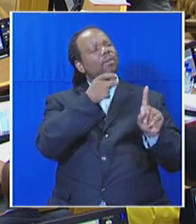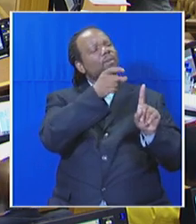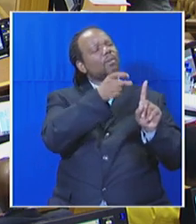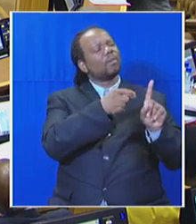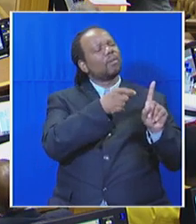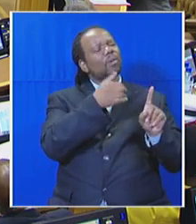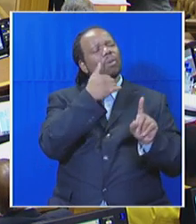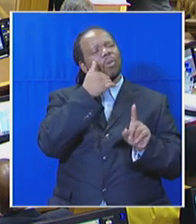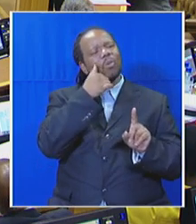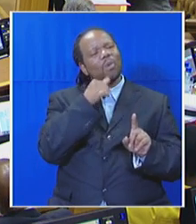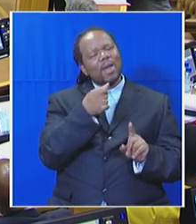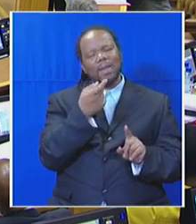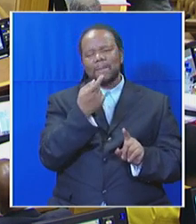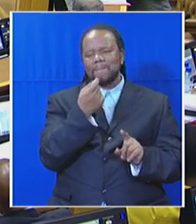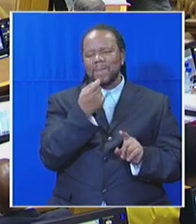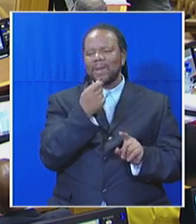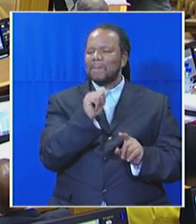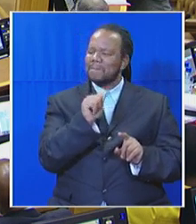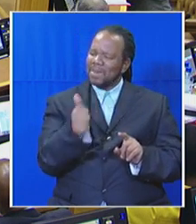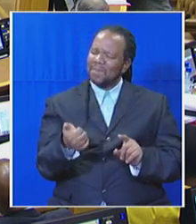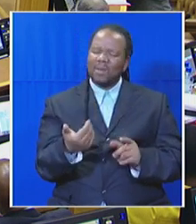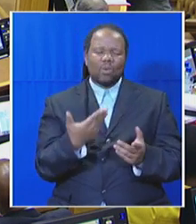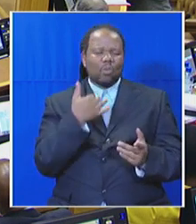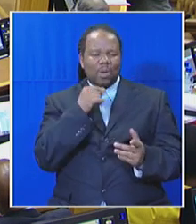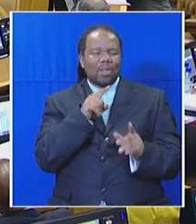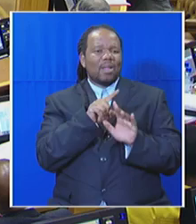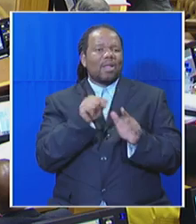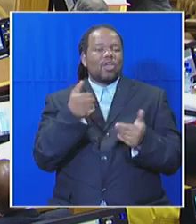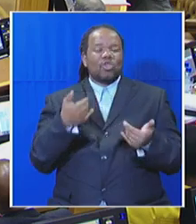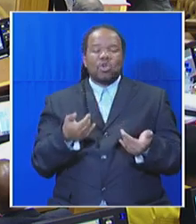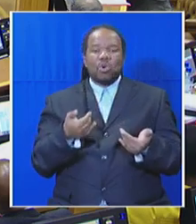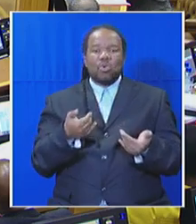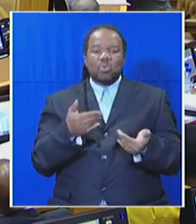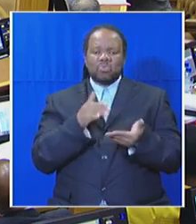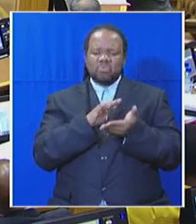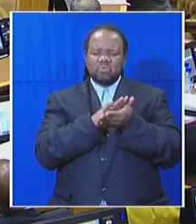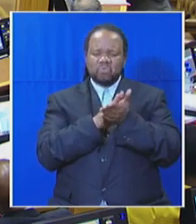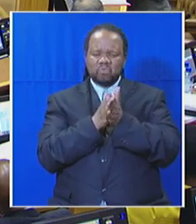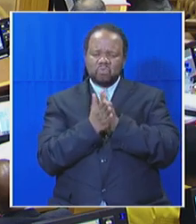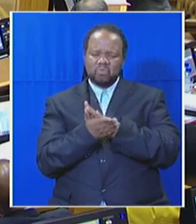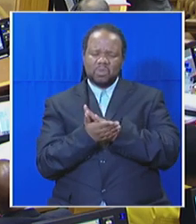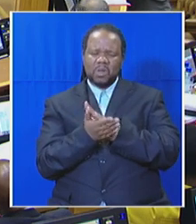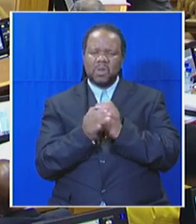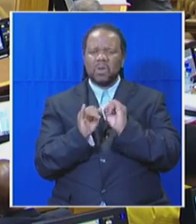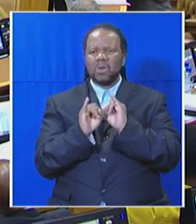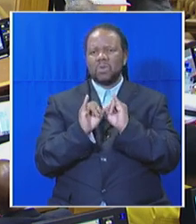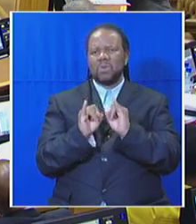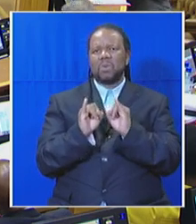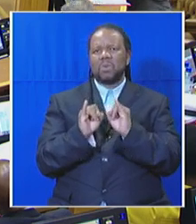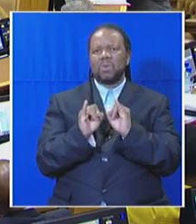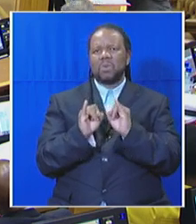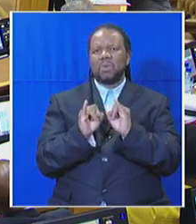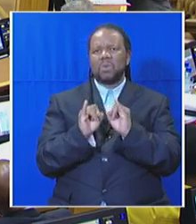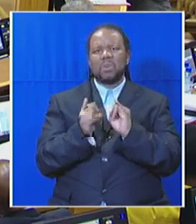ka gore tshenyo yona e etsagetse re bone presidente a goge tšhelete jana fela kwa